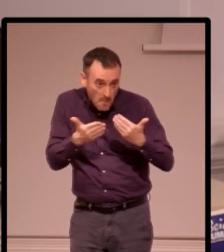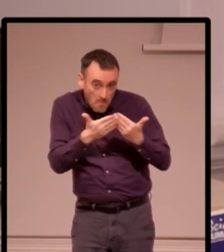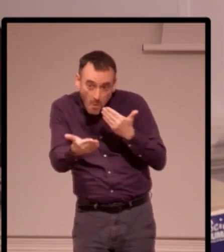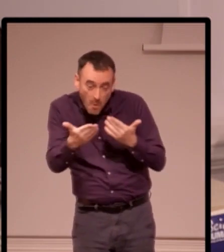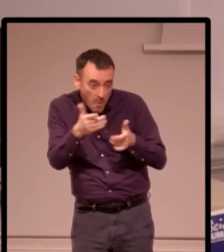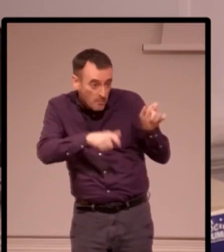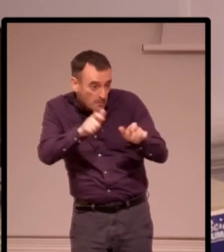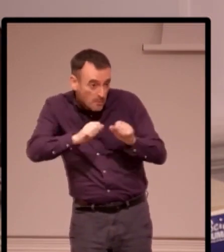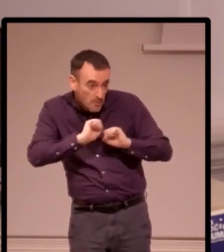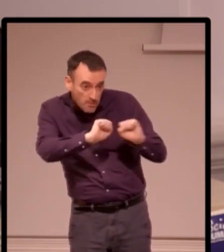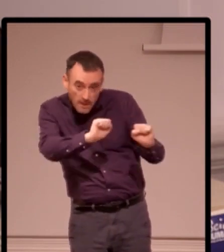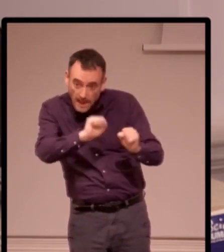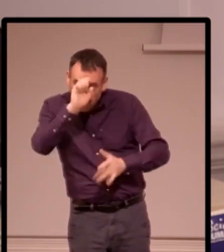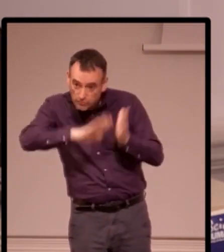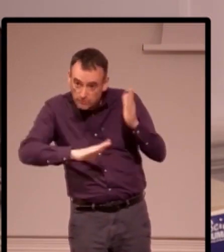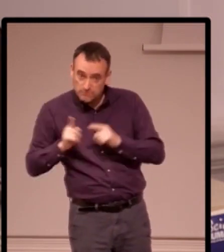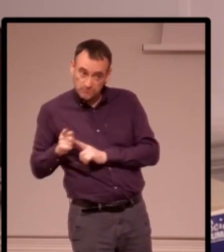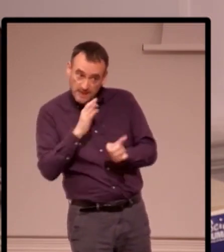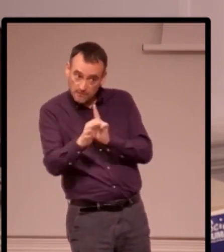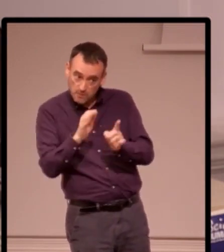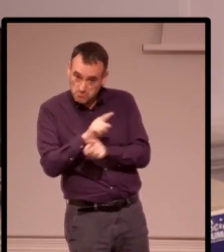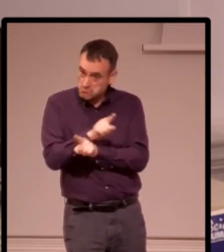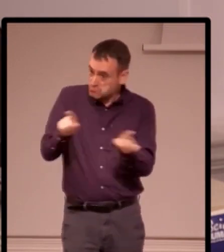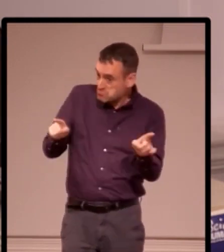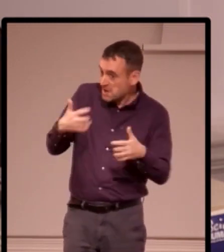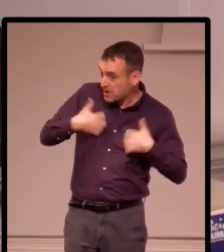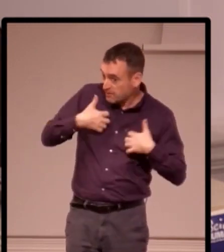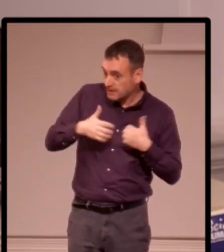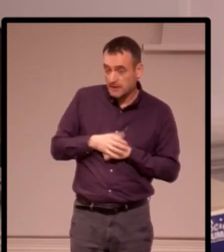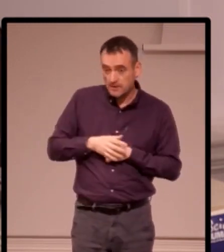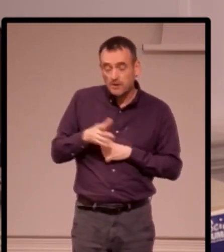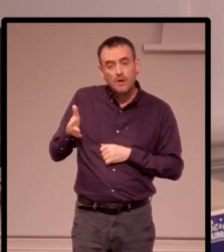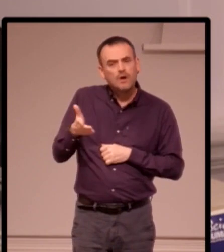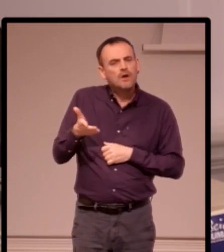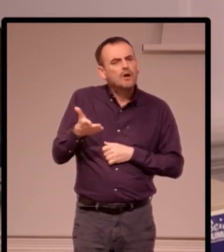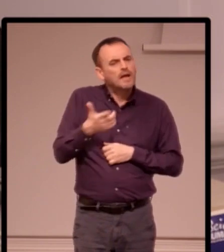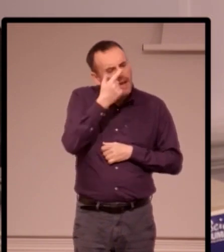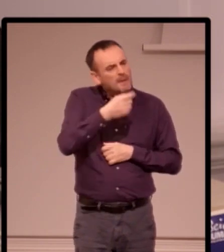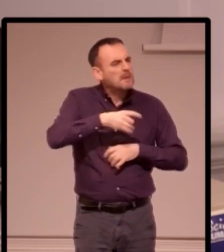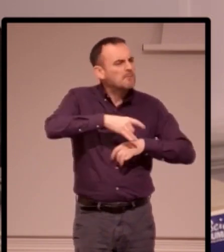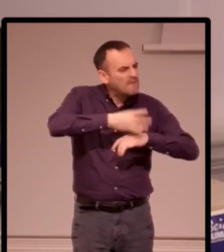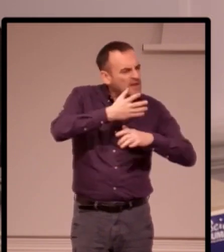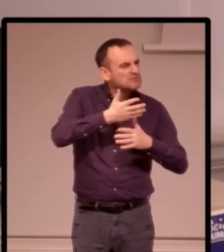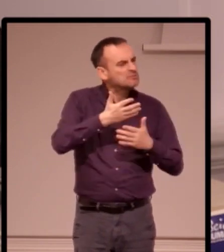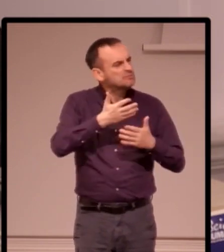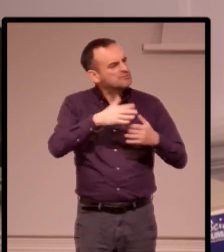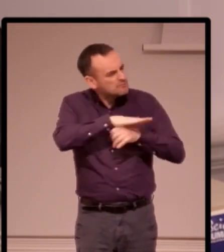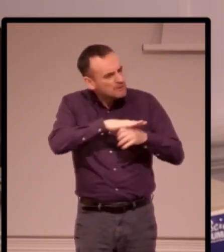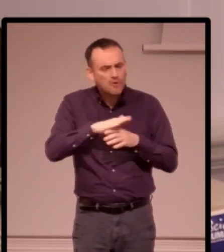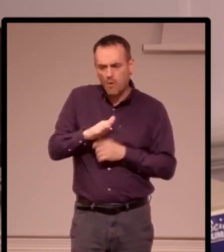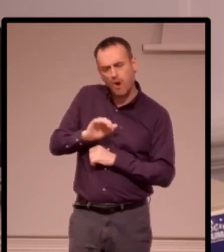potential interviewees in case anybody's interested, whether in a professional capacity or in a personal